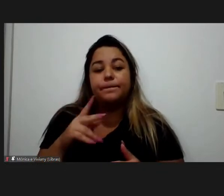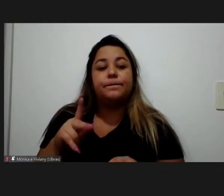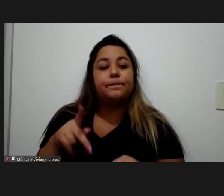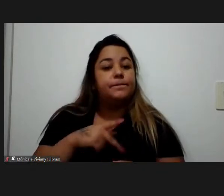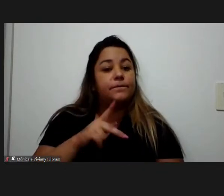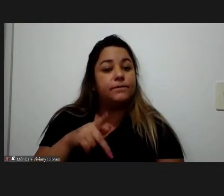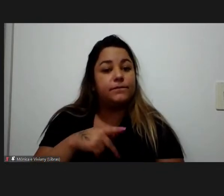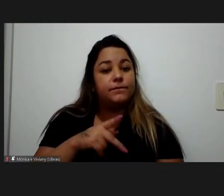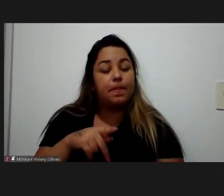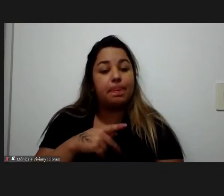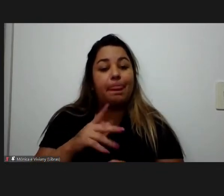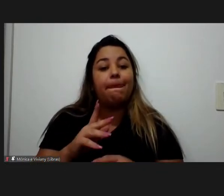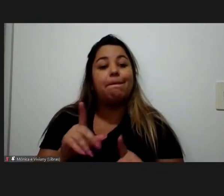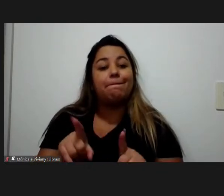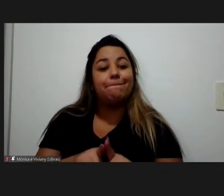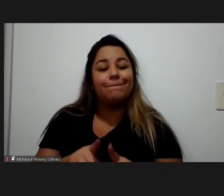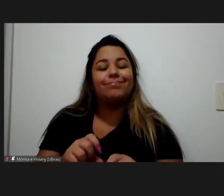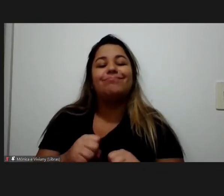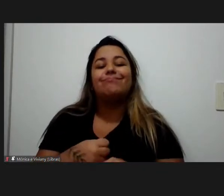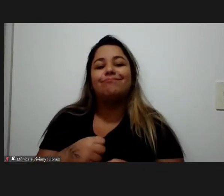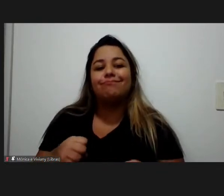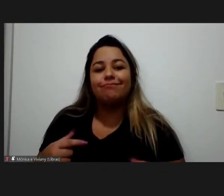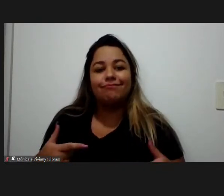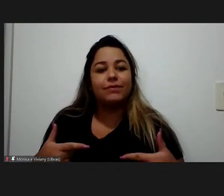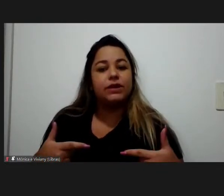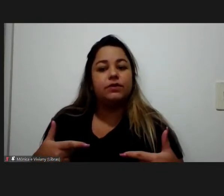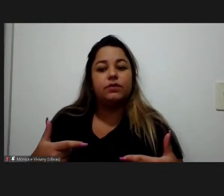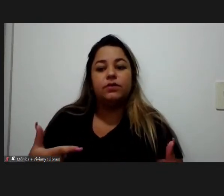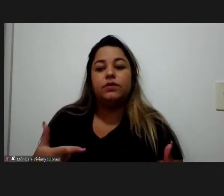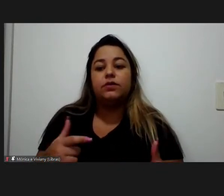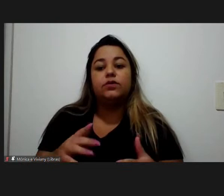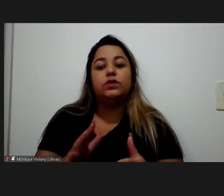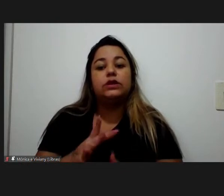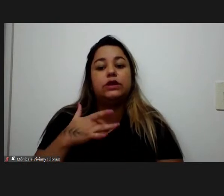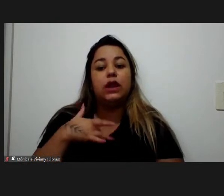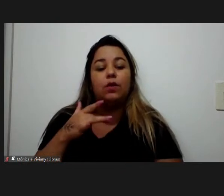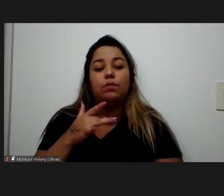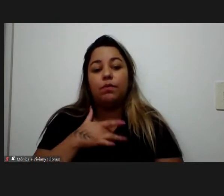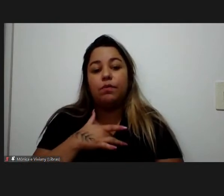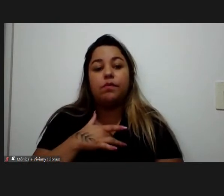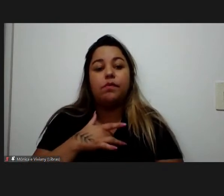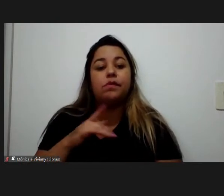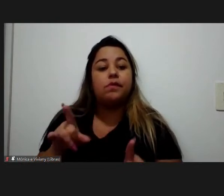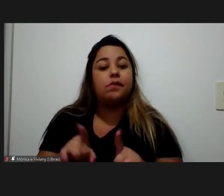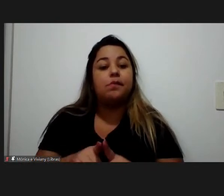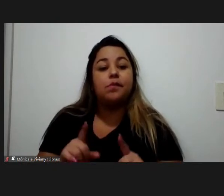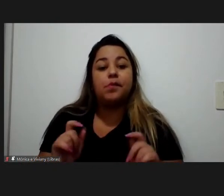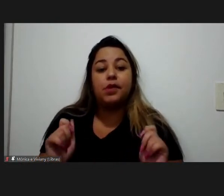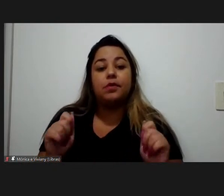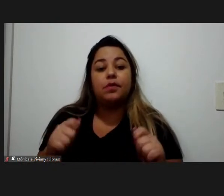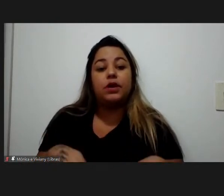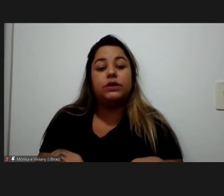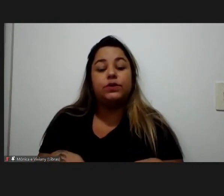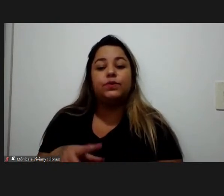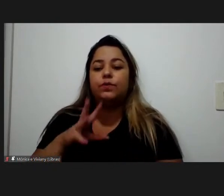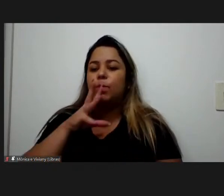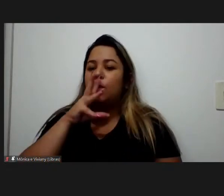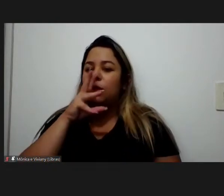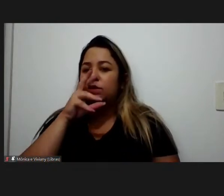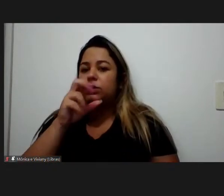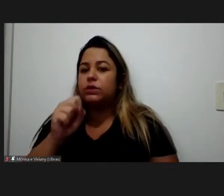The problems of the scenario of nutrition in this country brings a lot